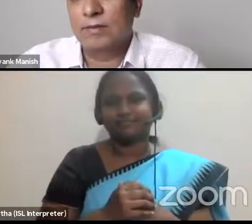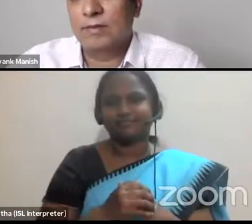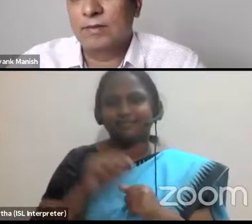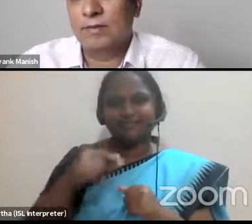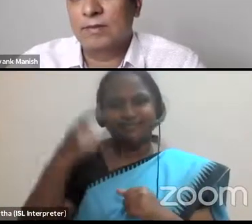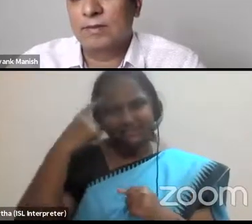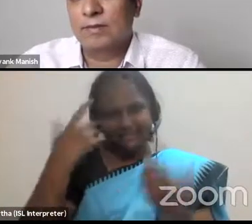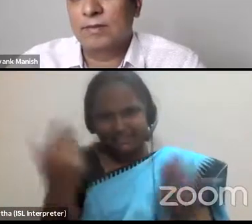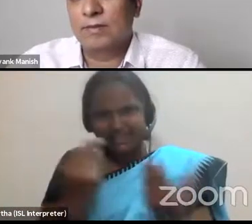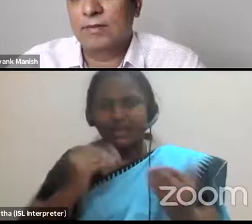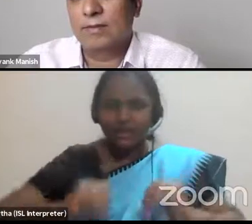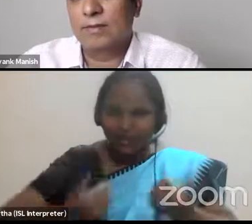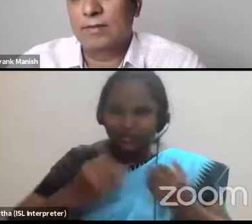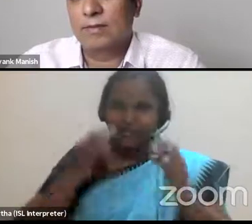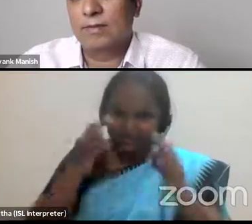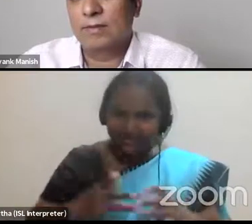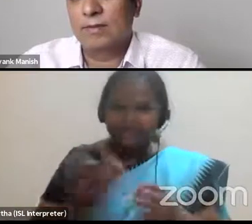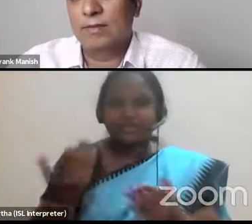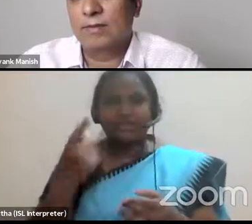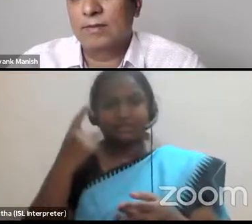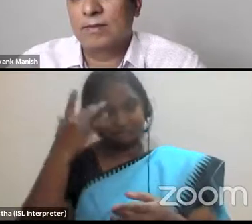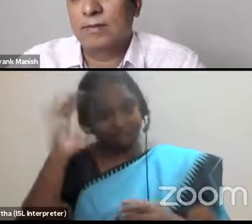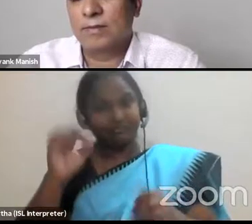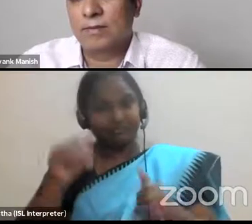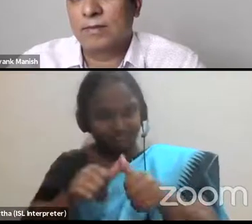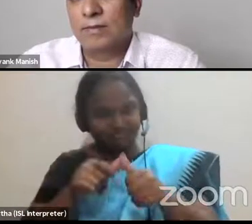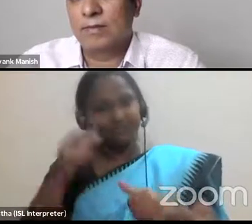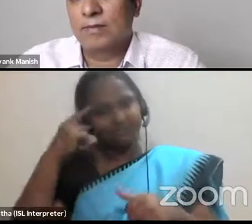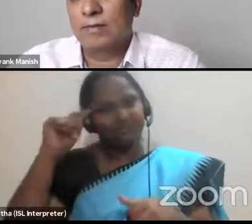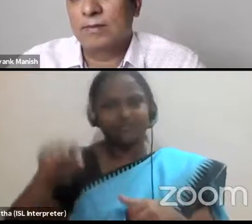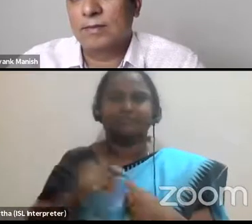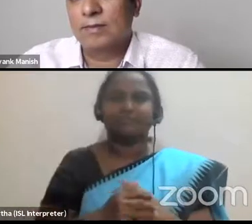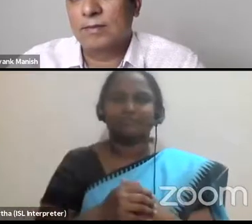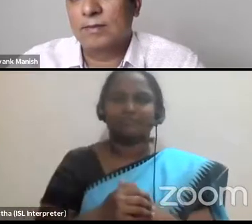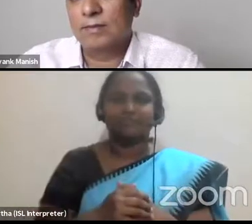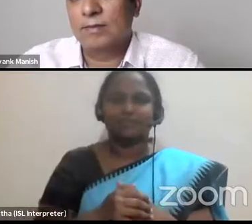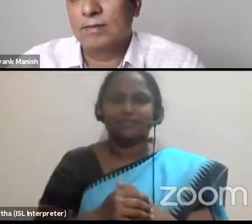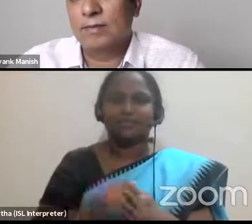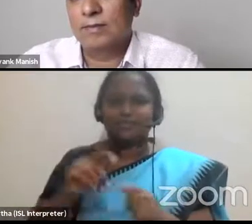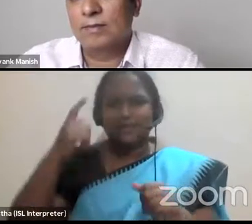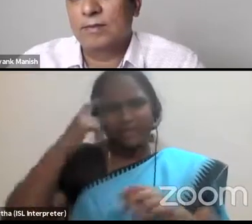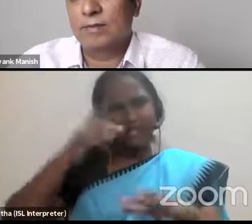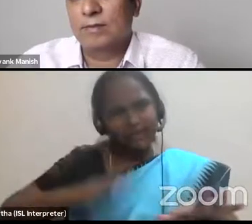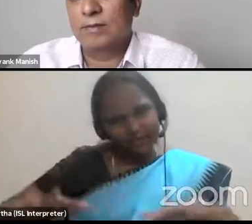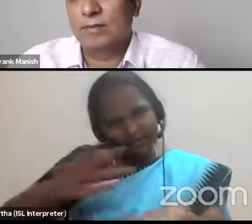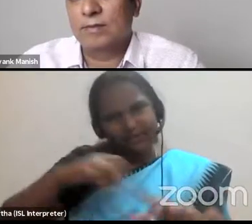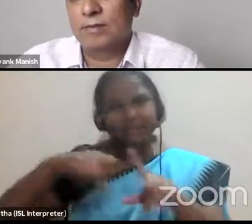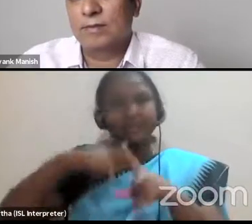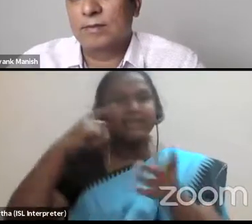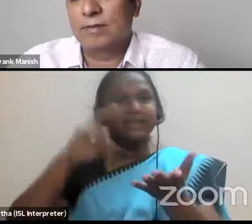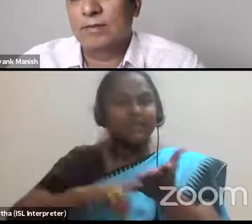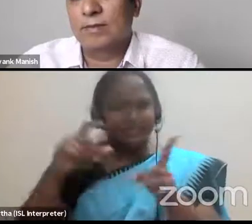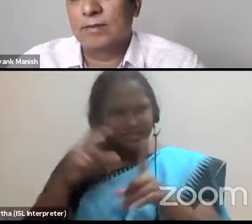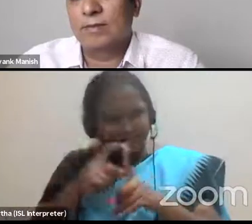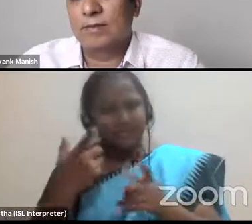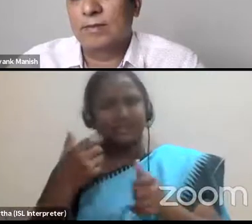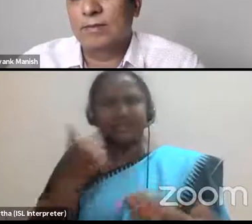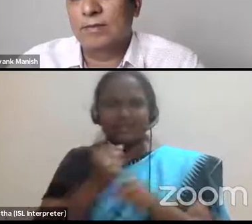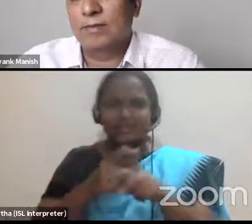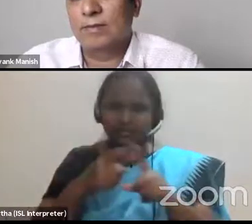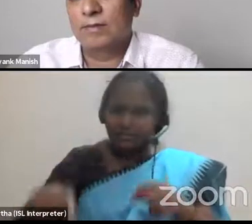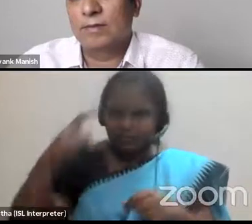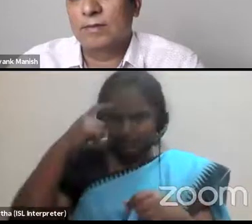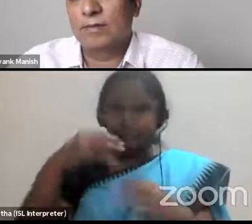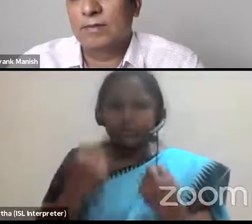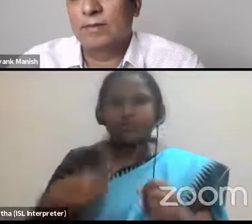human ingenuity how to actually create really smart answers to that. So it was basically, a kind of a trained agent on conversational AI